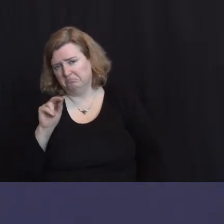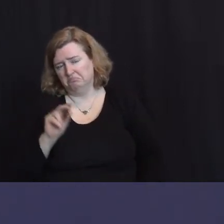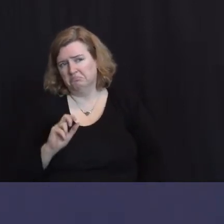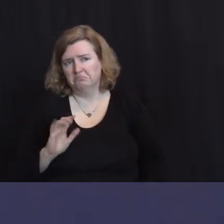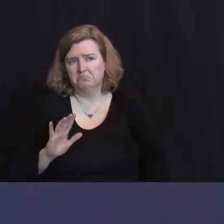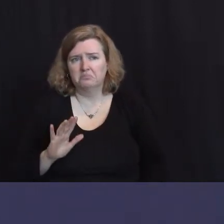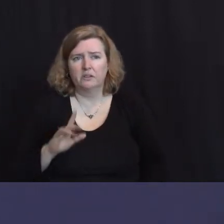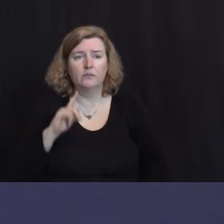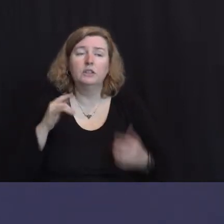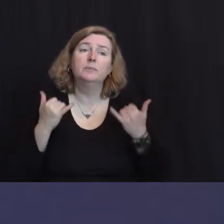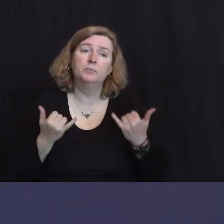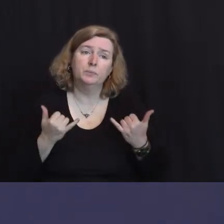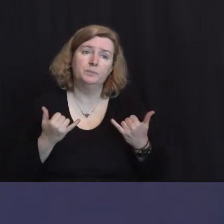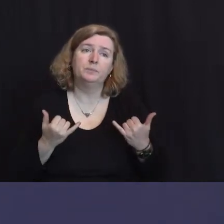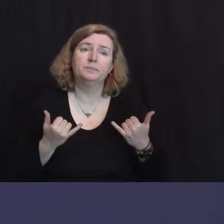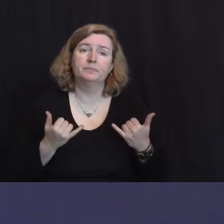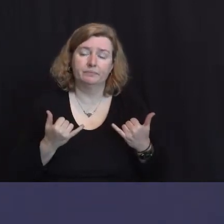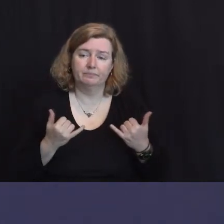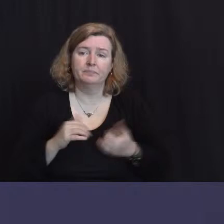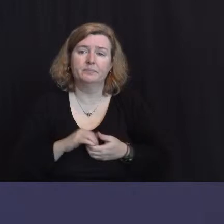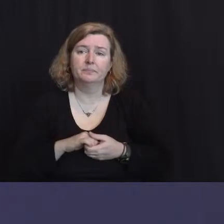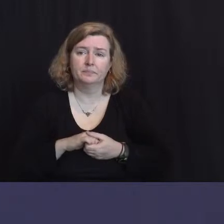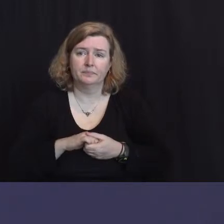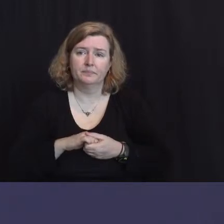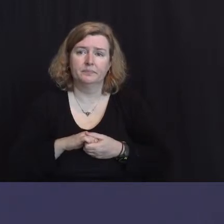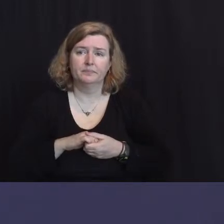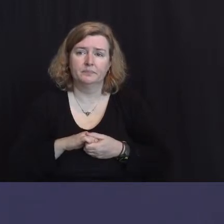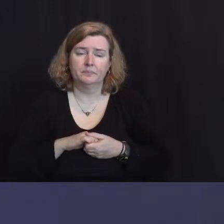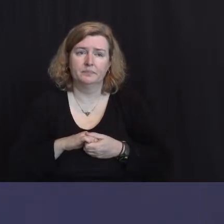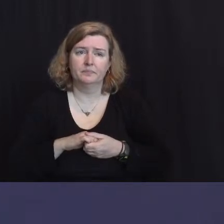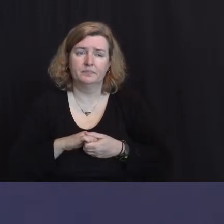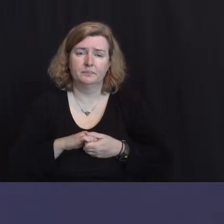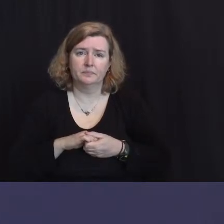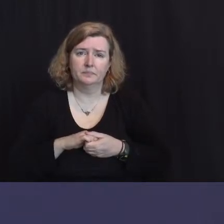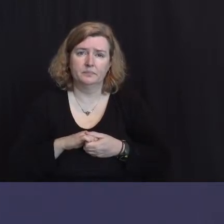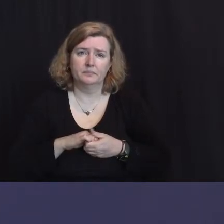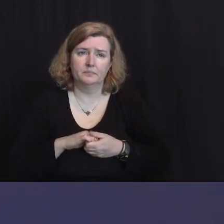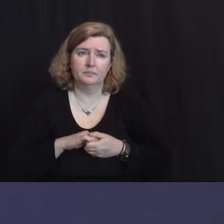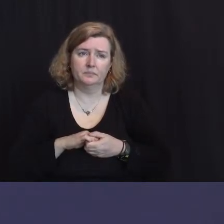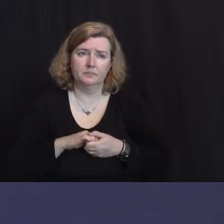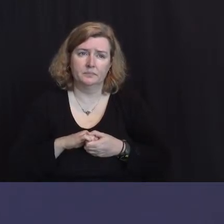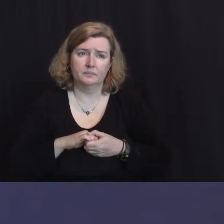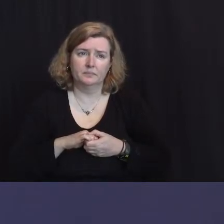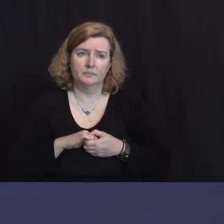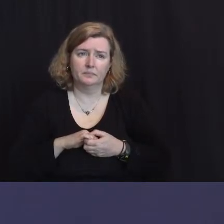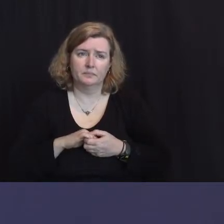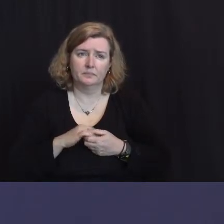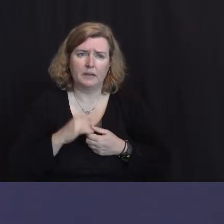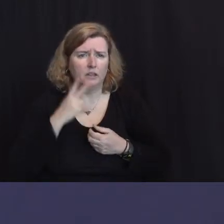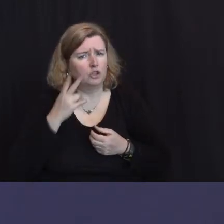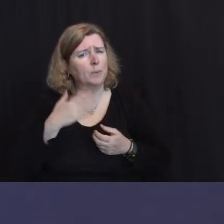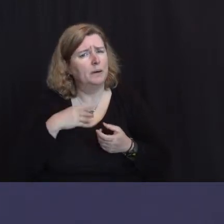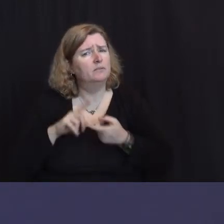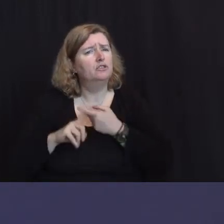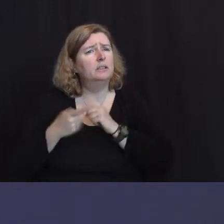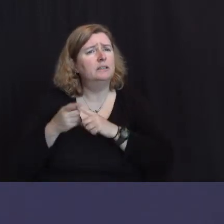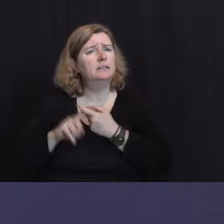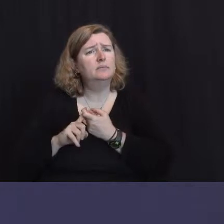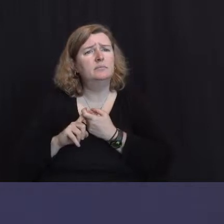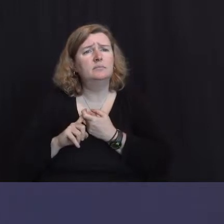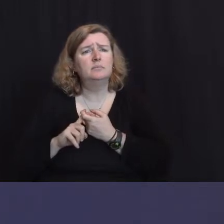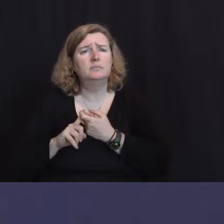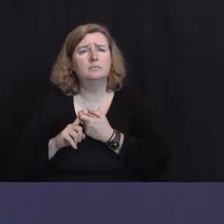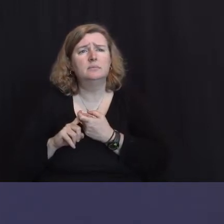suggesting it is not real, but it is, I believe, temporary. I saw my friend, I have not spoken to him, but I saw my friend Tim